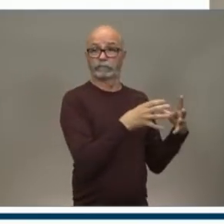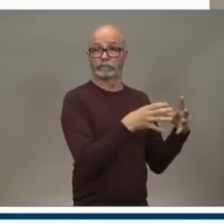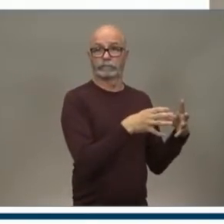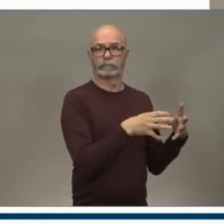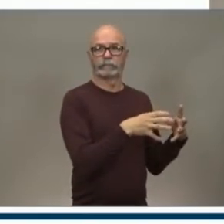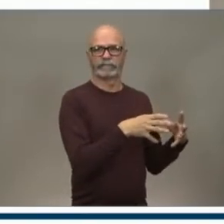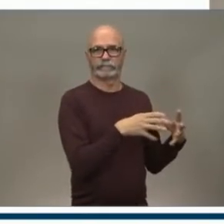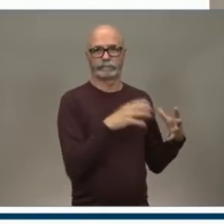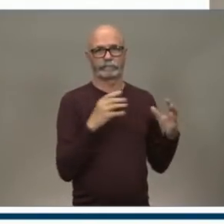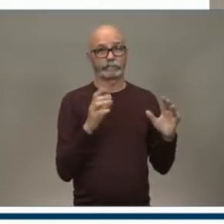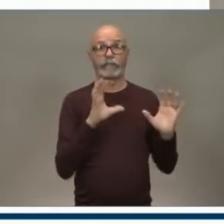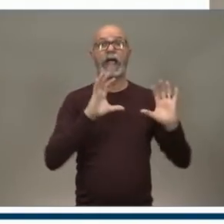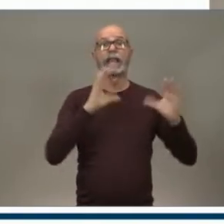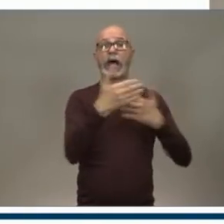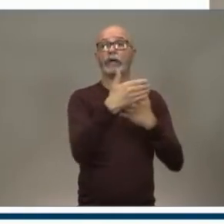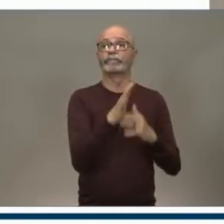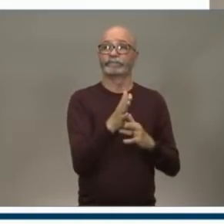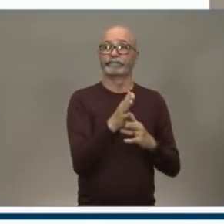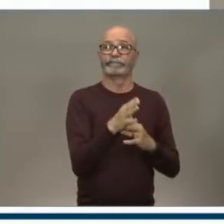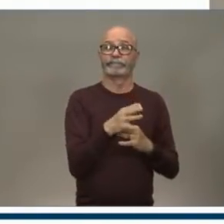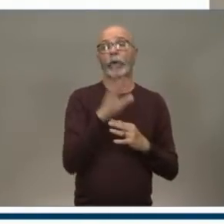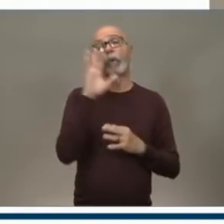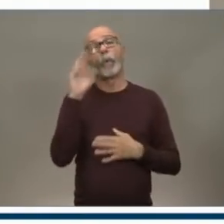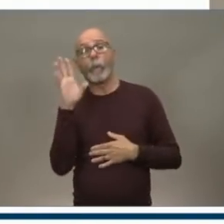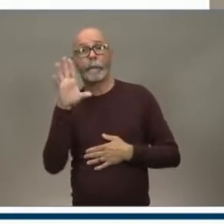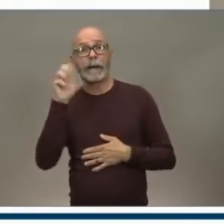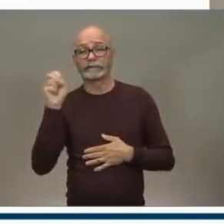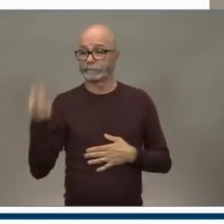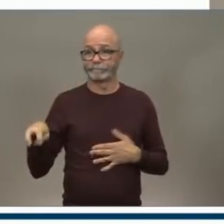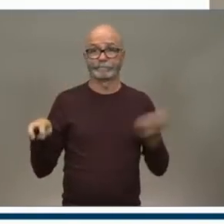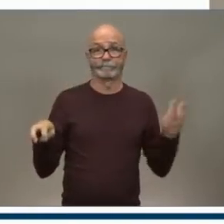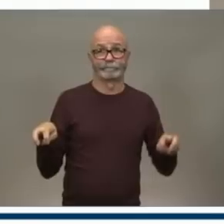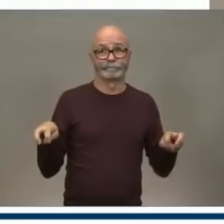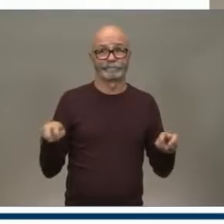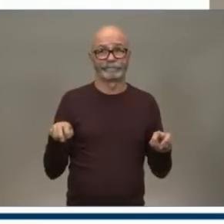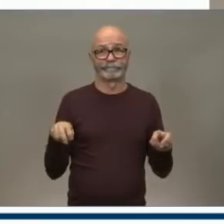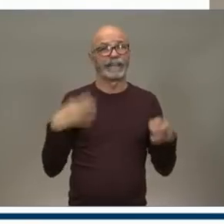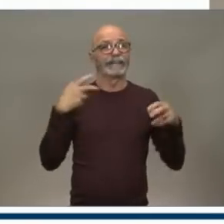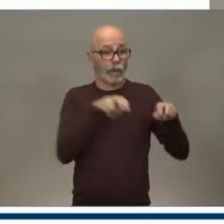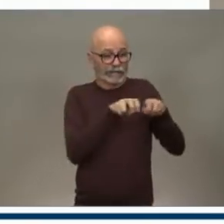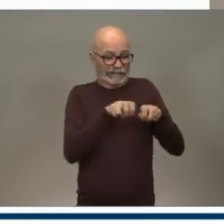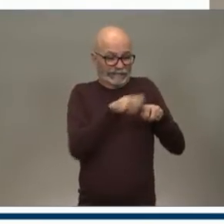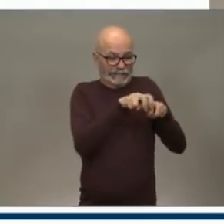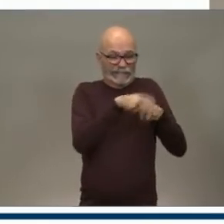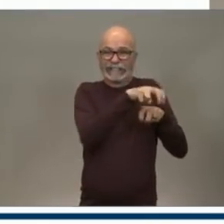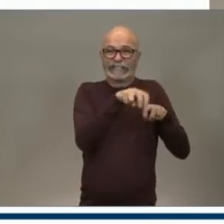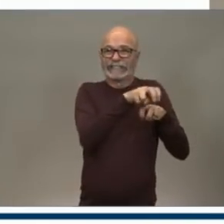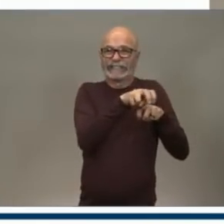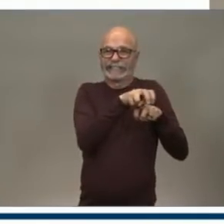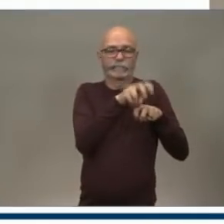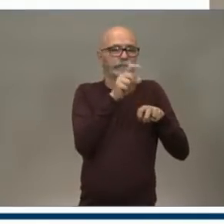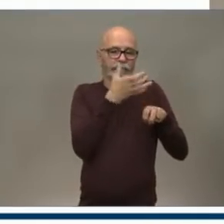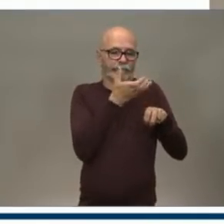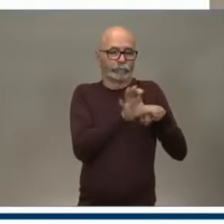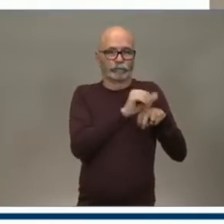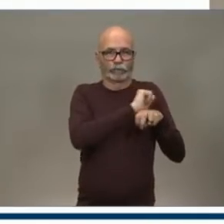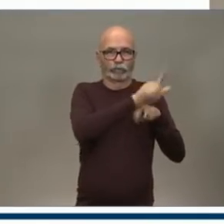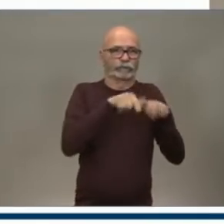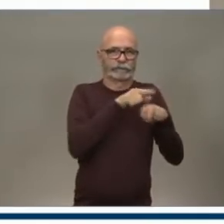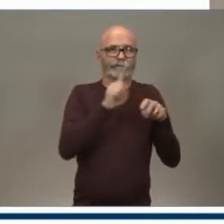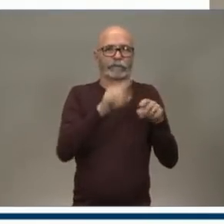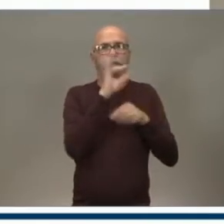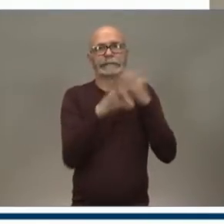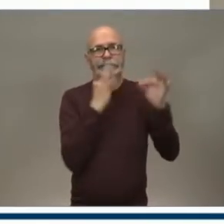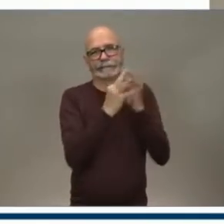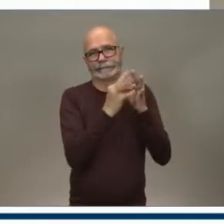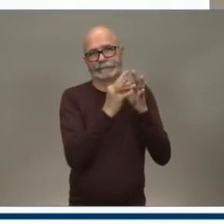called close contacts, and they've all been isolated, and where testing has been arranged. I'm not going to speculate how many people out